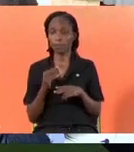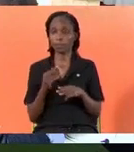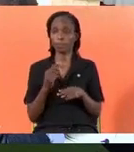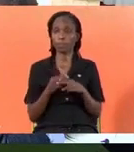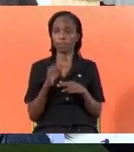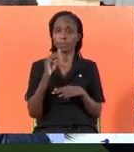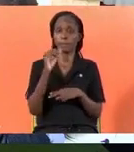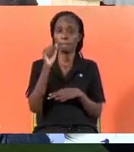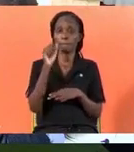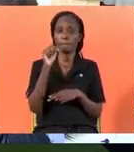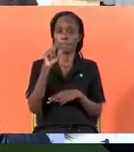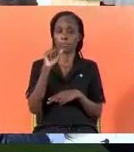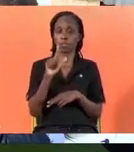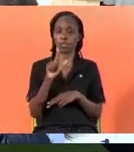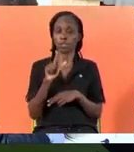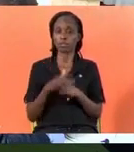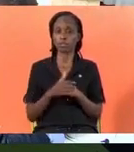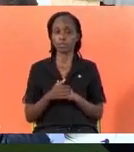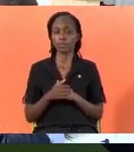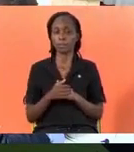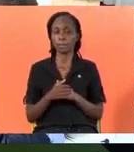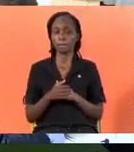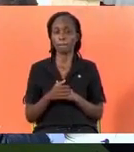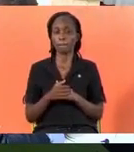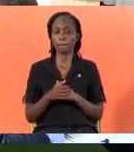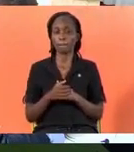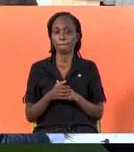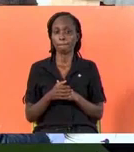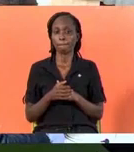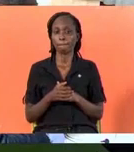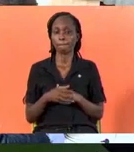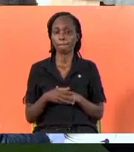Mbele Futuma, Executive Director of JUDECA and